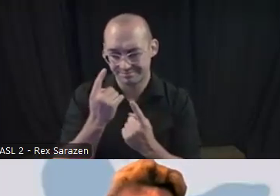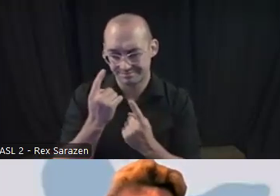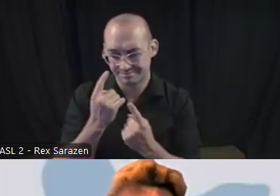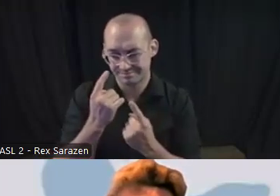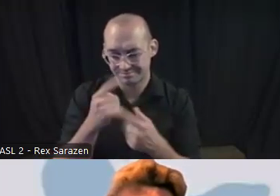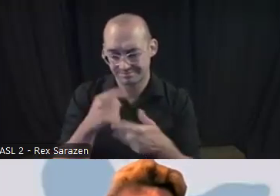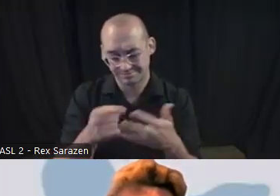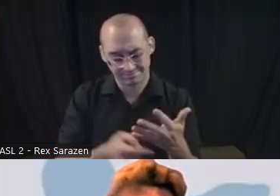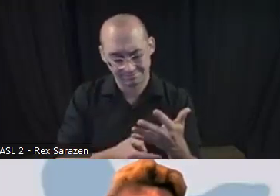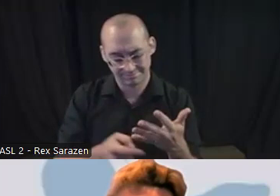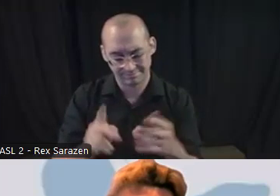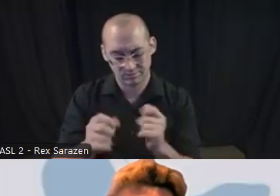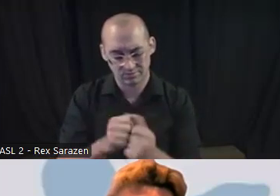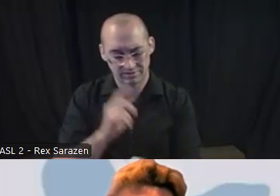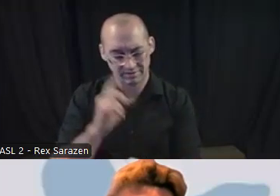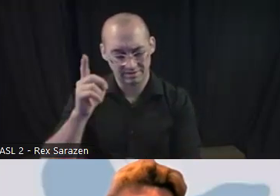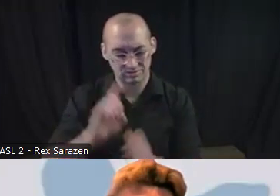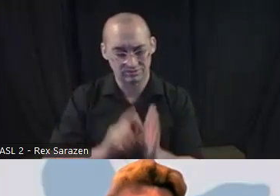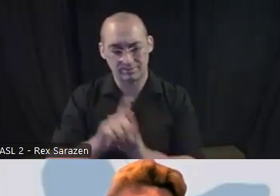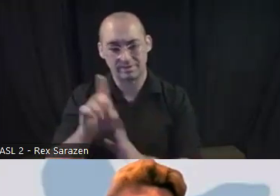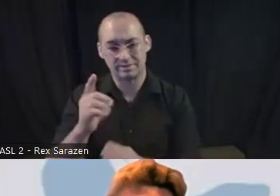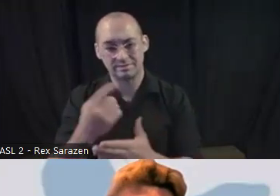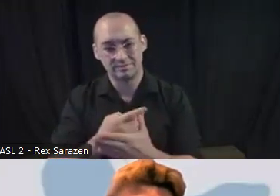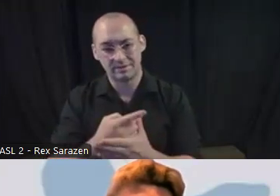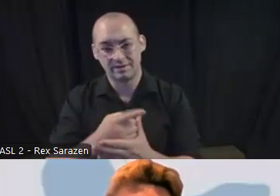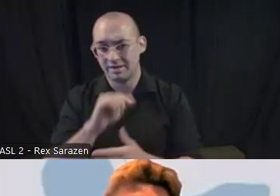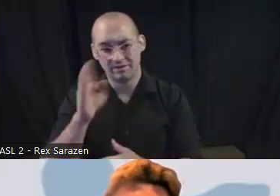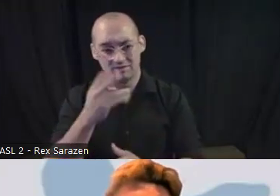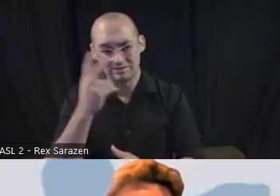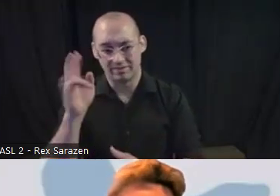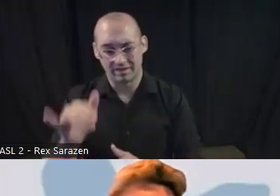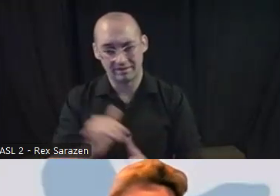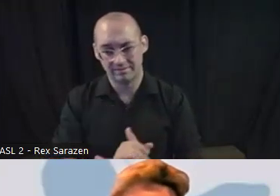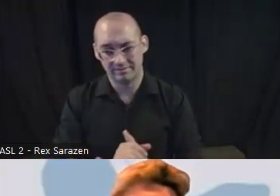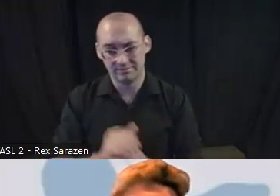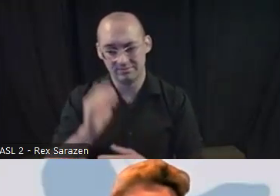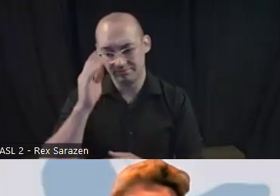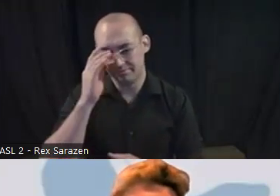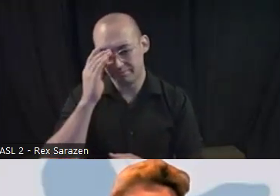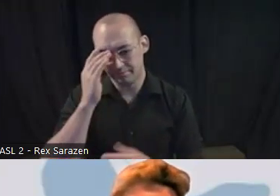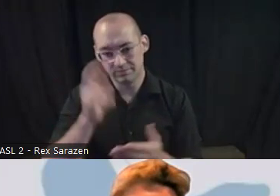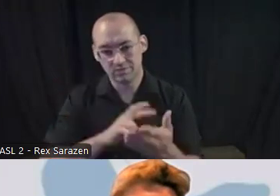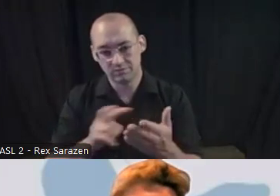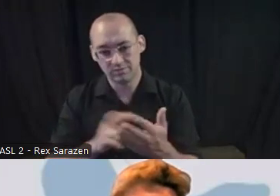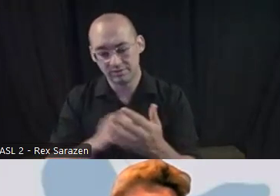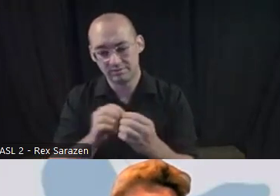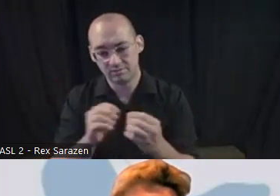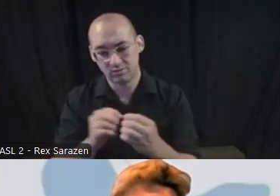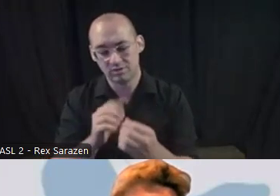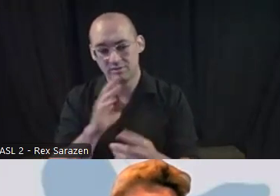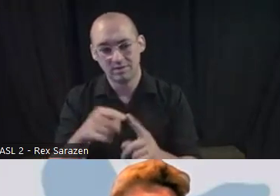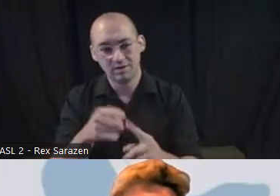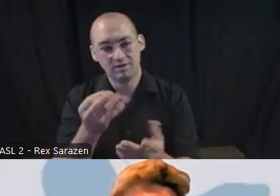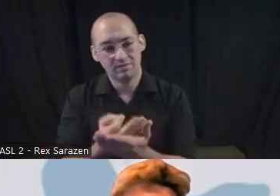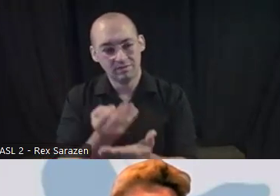people with intellectual and developmental disabilities? I never see that, and I when you read further, it talks about physical disabilities, people